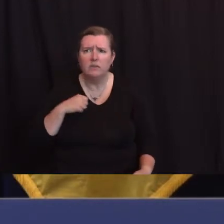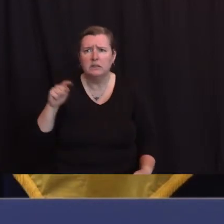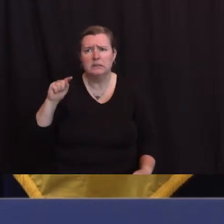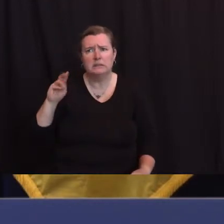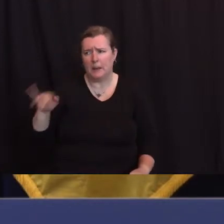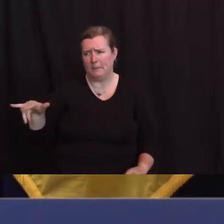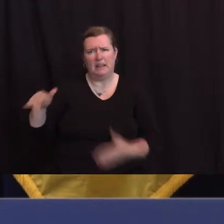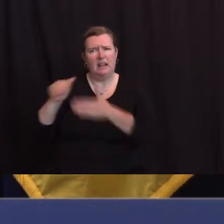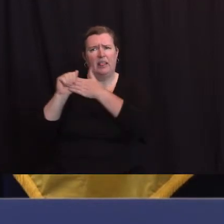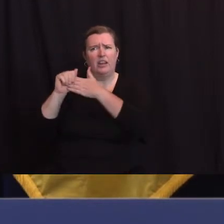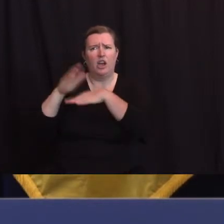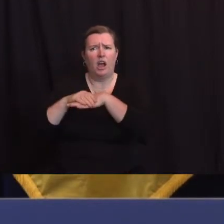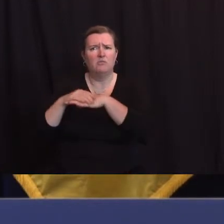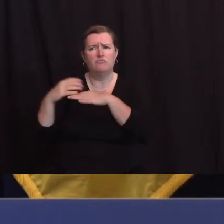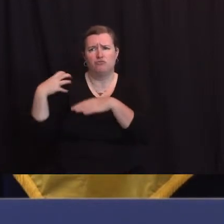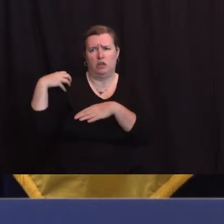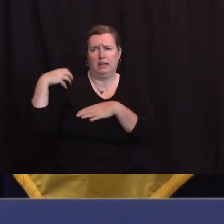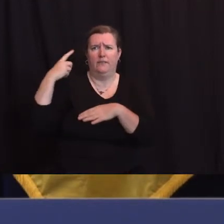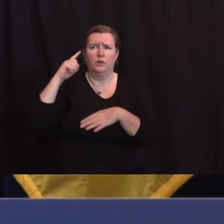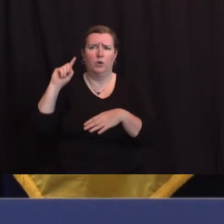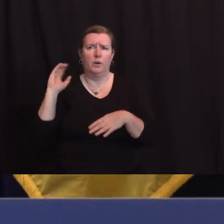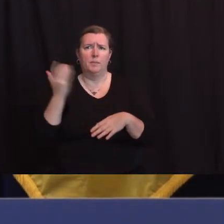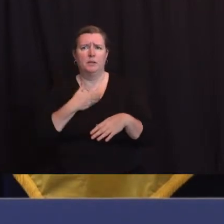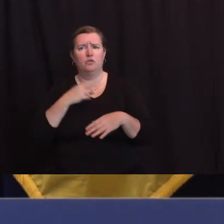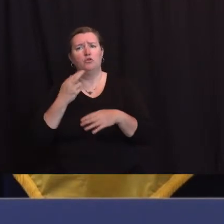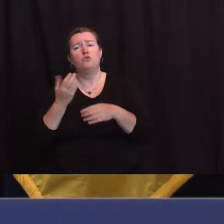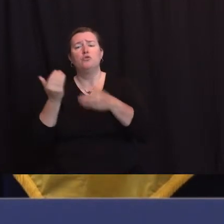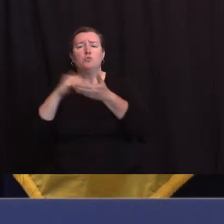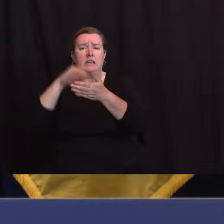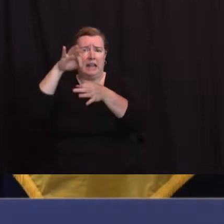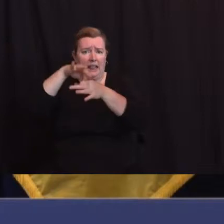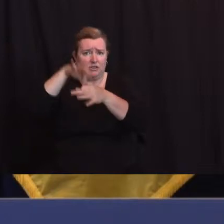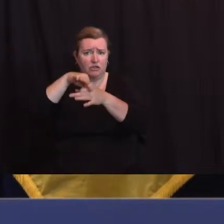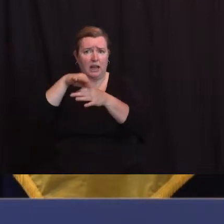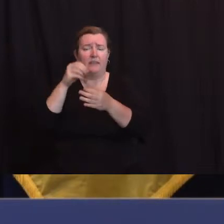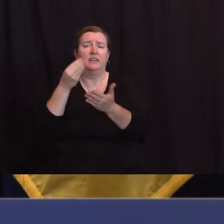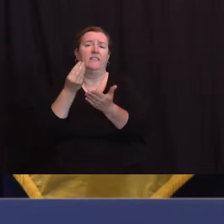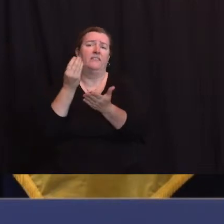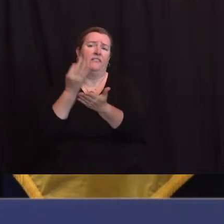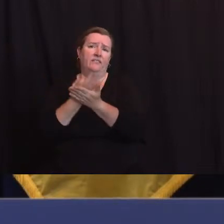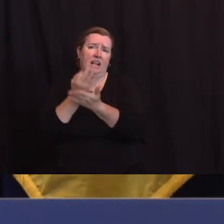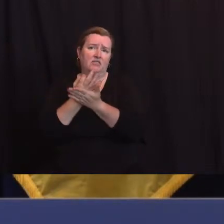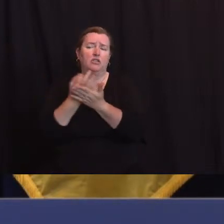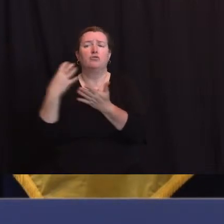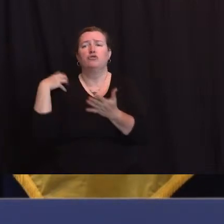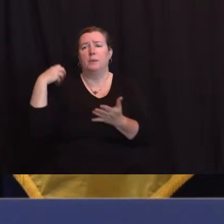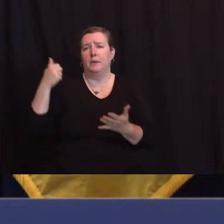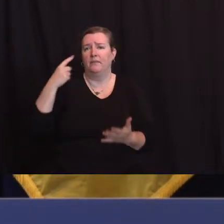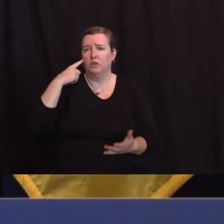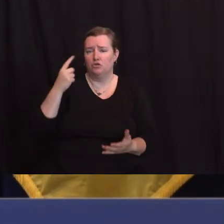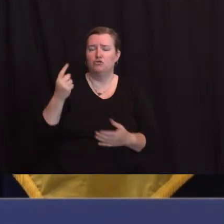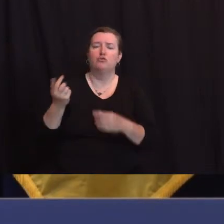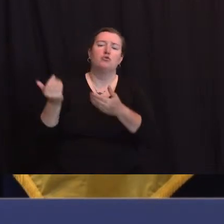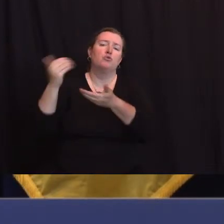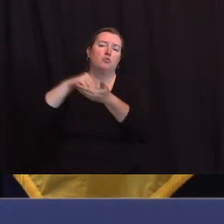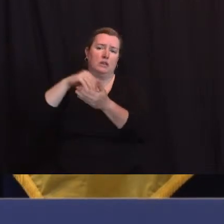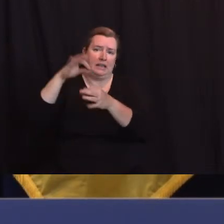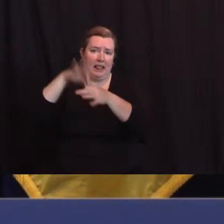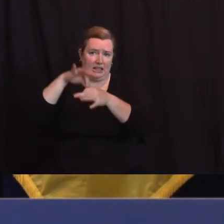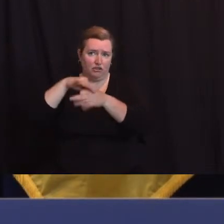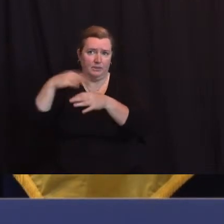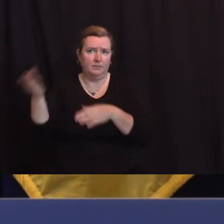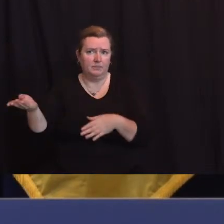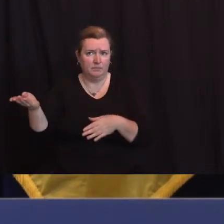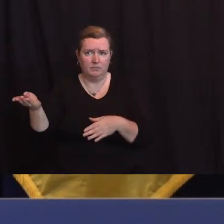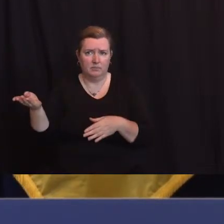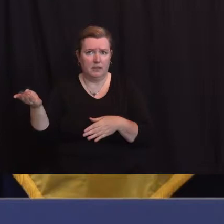the chair of our reelection, by the way, and the finance chair of our reelection. For those of you not watching on television, that's not true. She does not have a tin